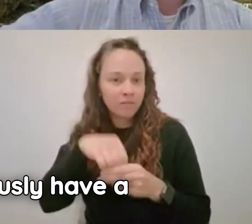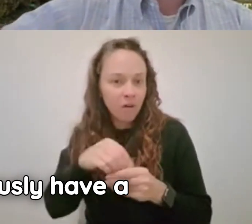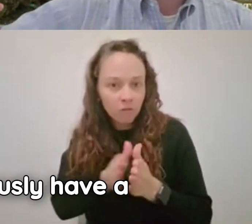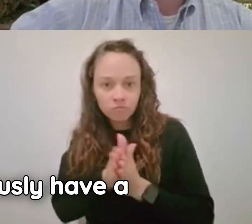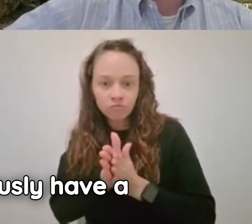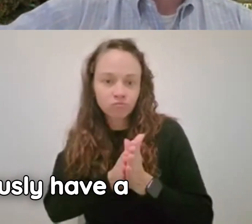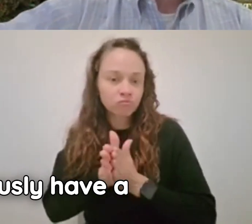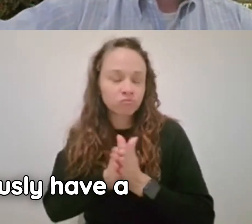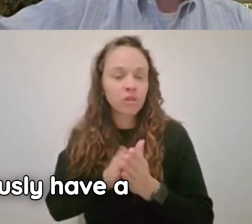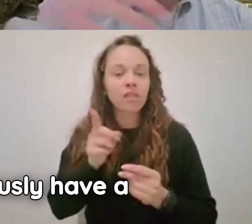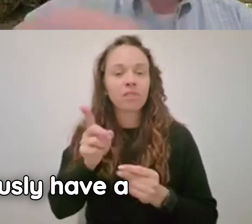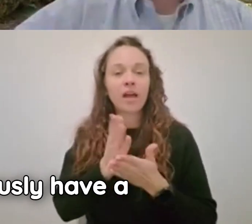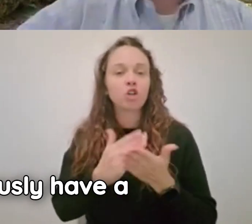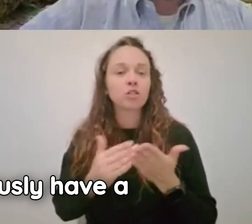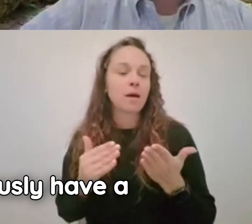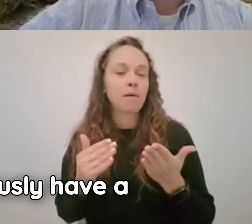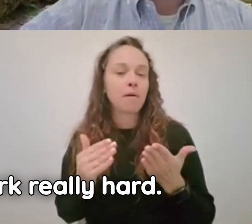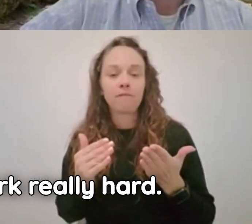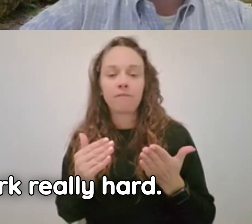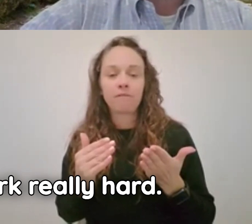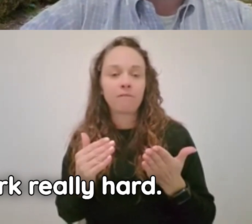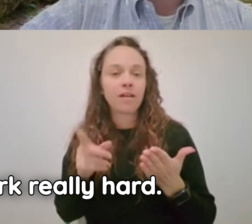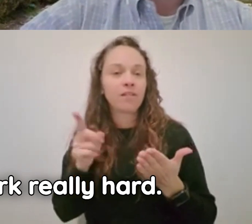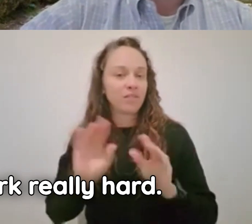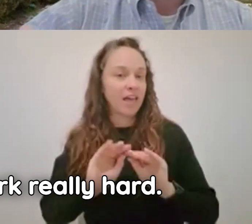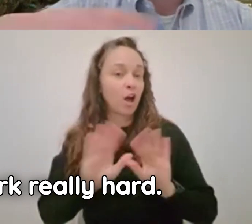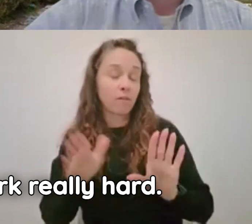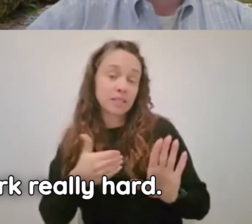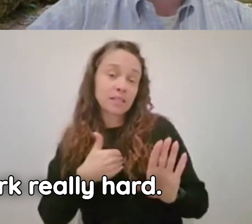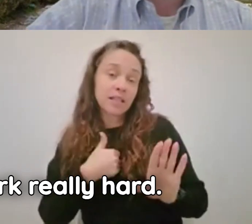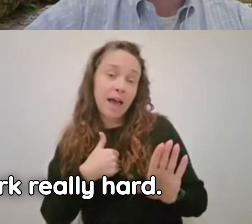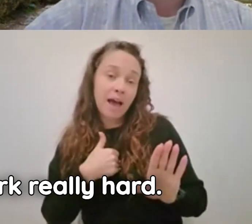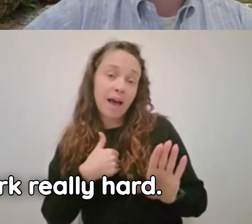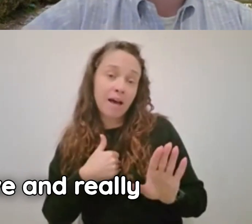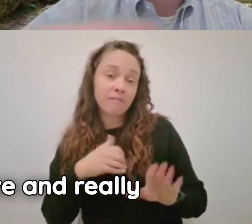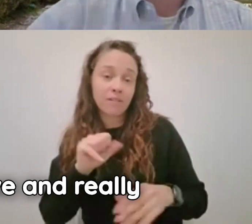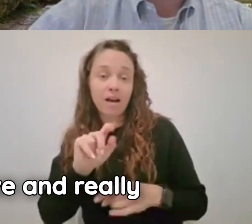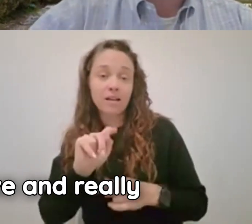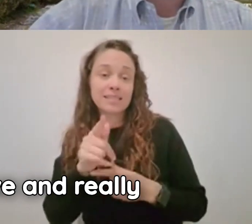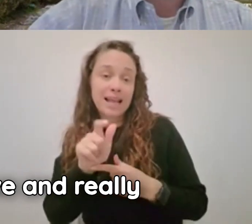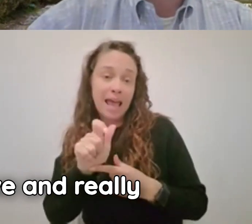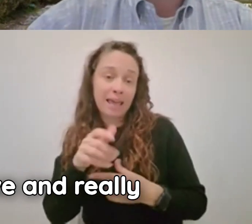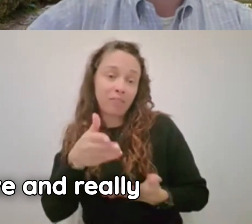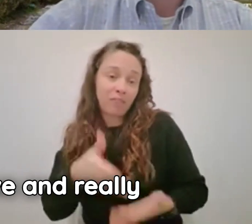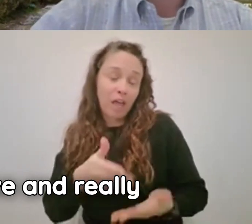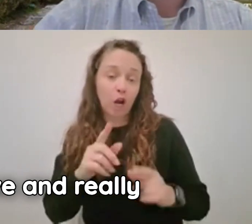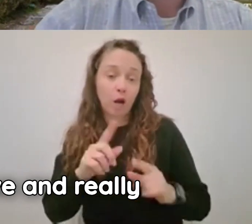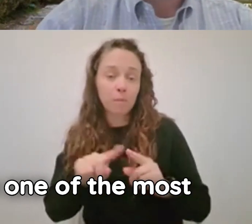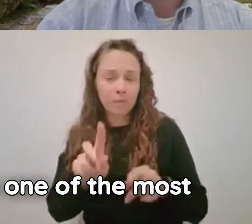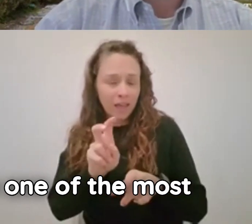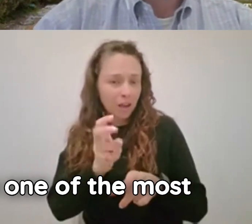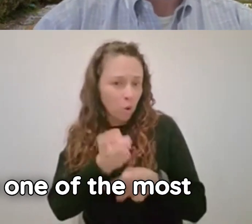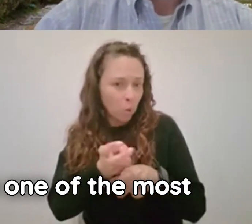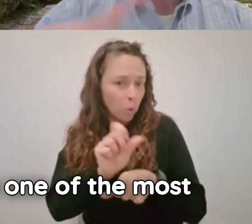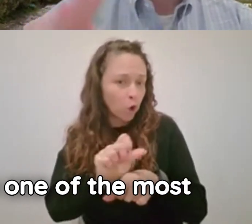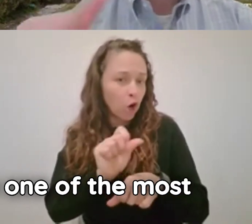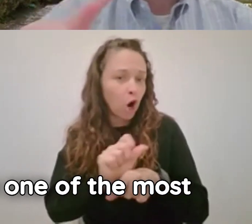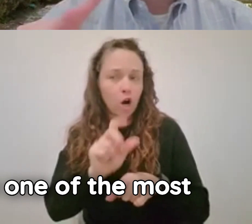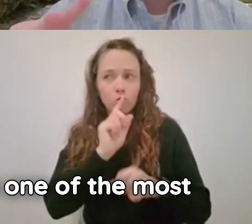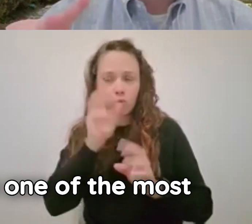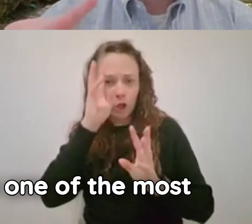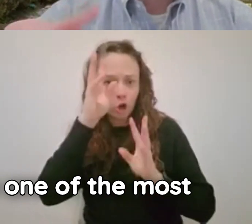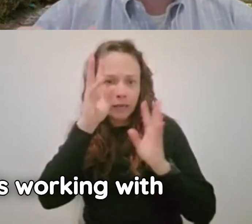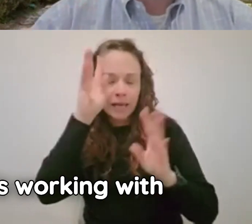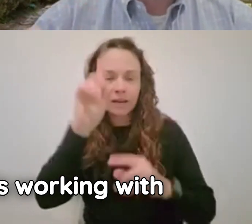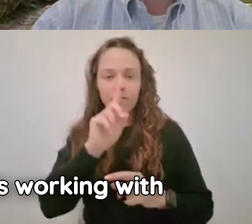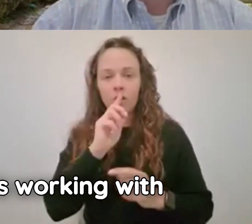process. They obviously have a stake in it, but they work really hard. They're really creative and really amazing. And that's been